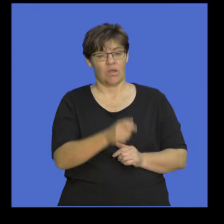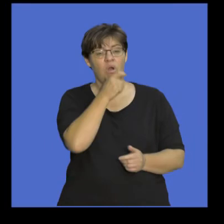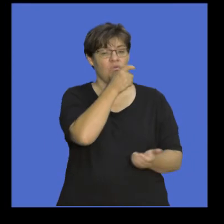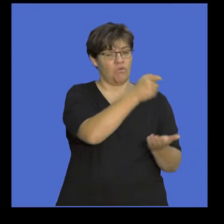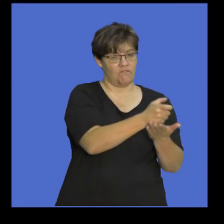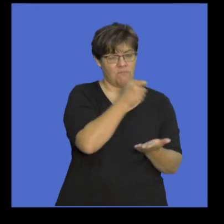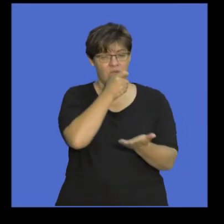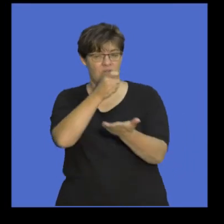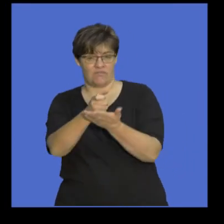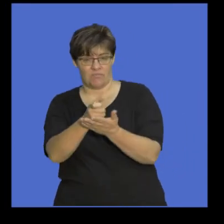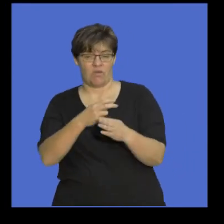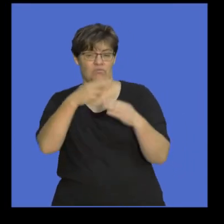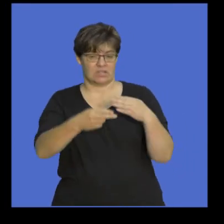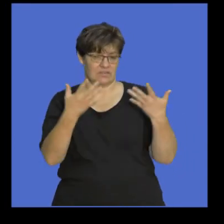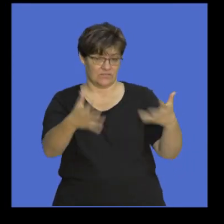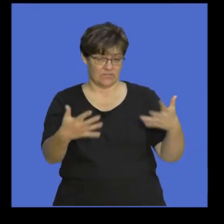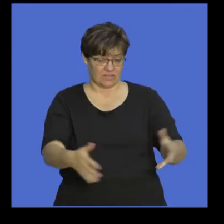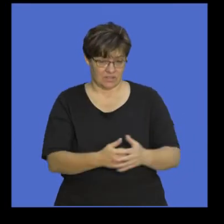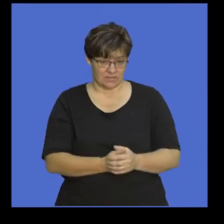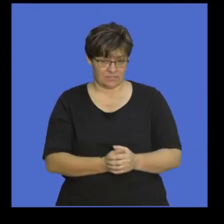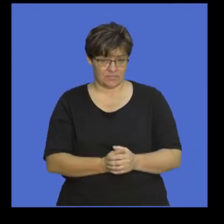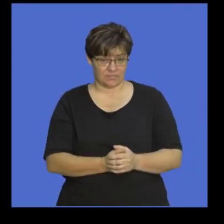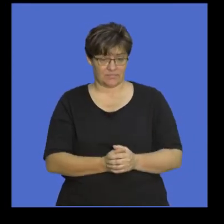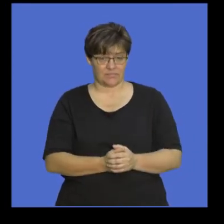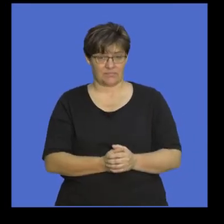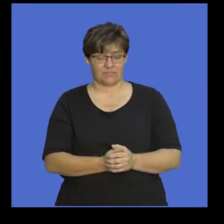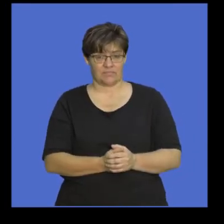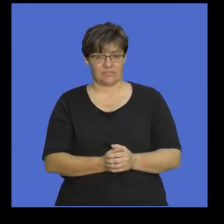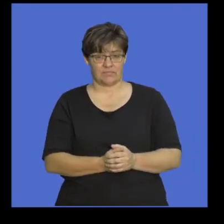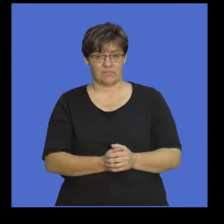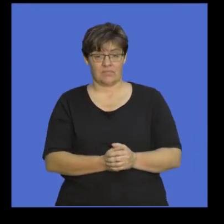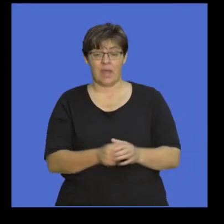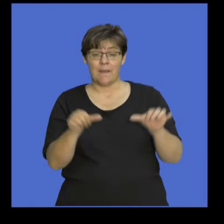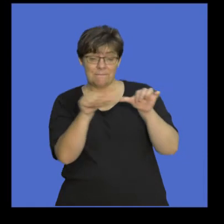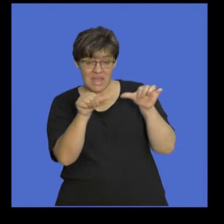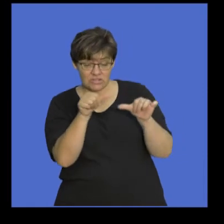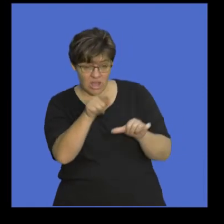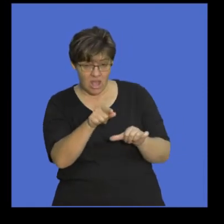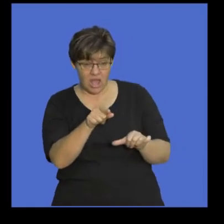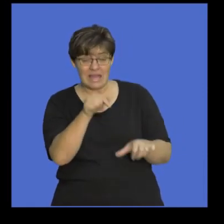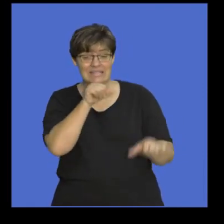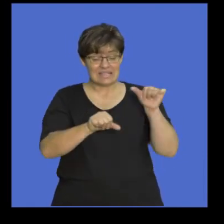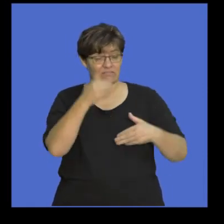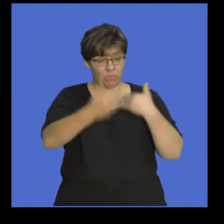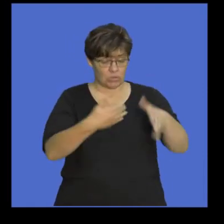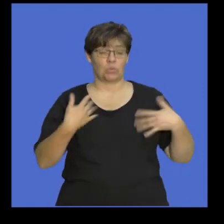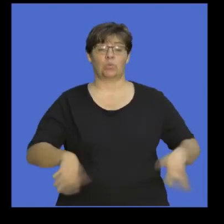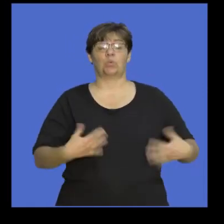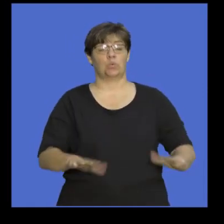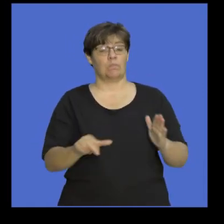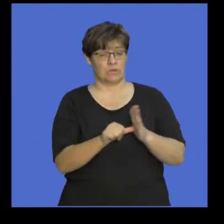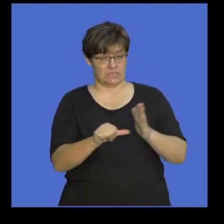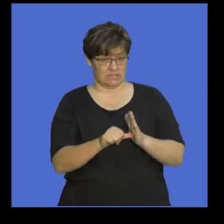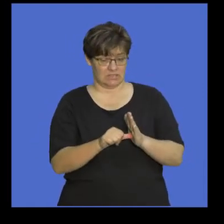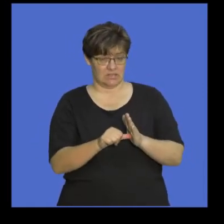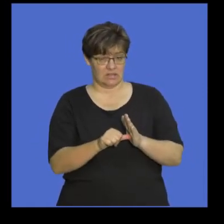right? Okay, so we have confirmed these results. Also, measuring is a very, very important skill in the